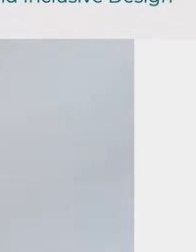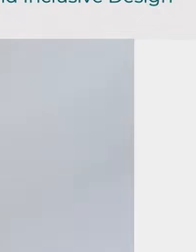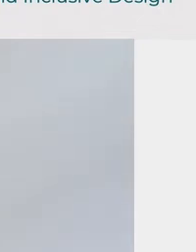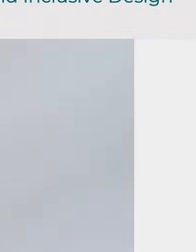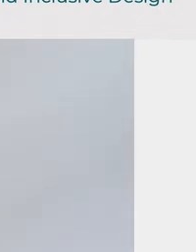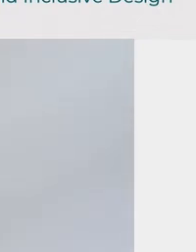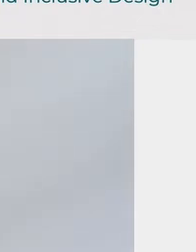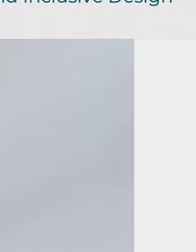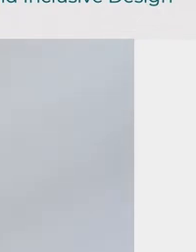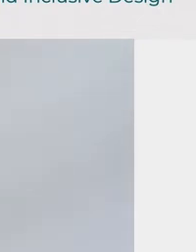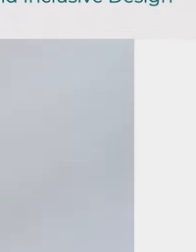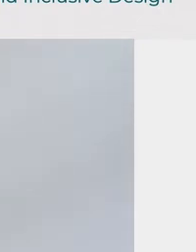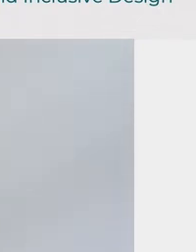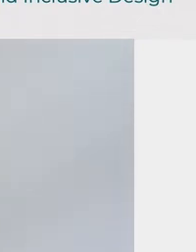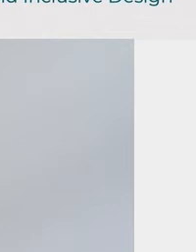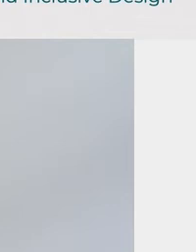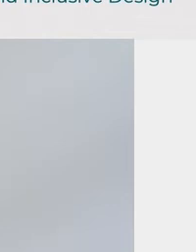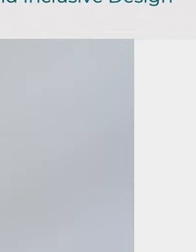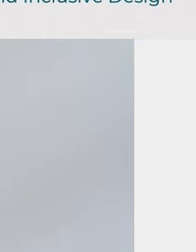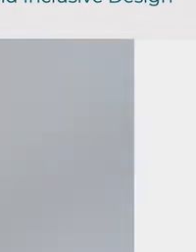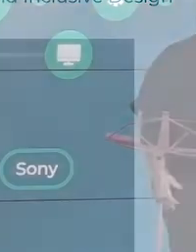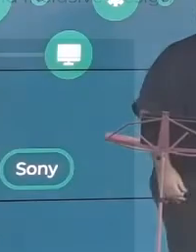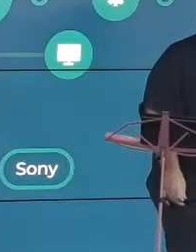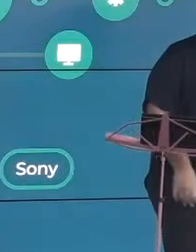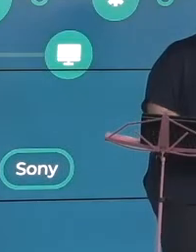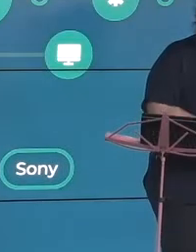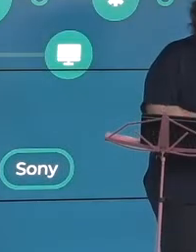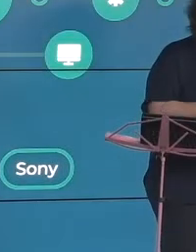And maybe some Marmite. Let's give Jenny a round of applause.